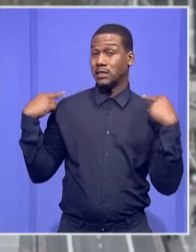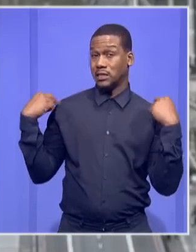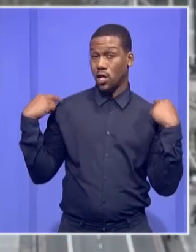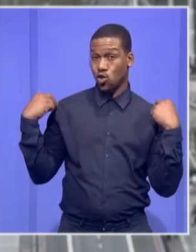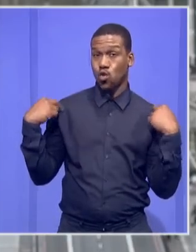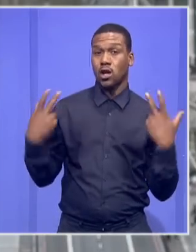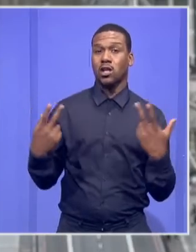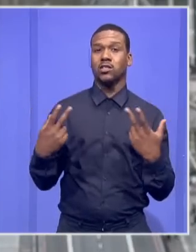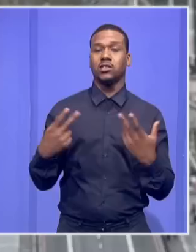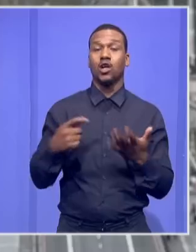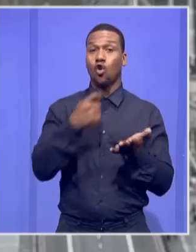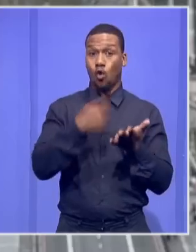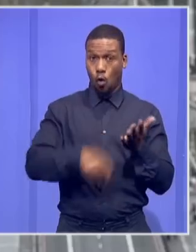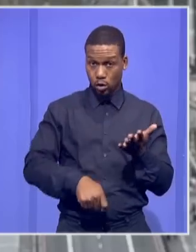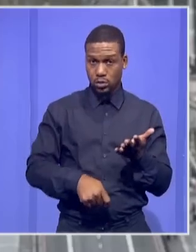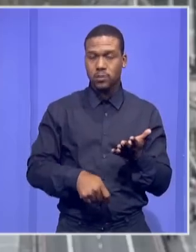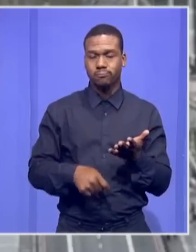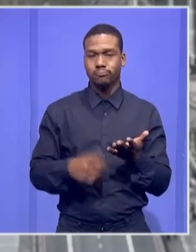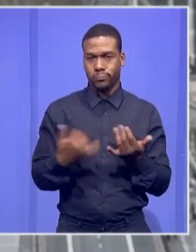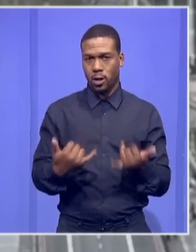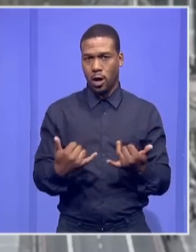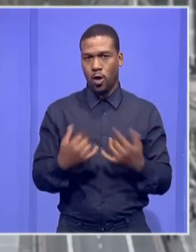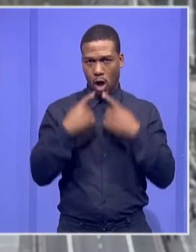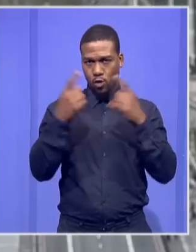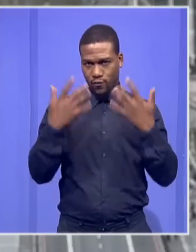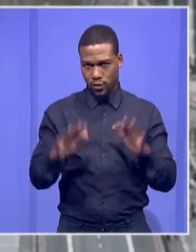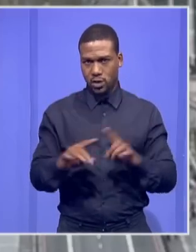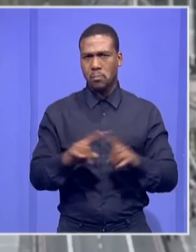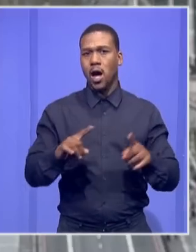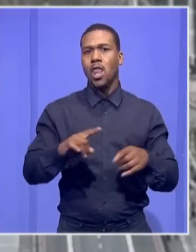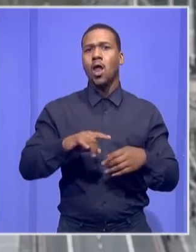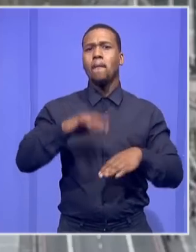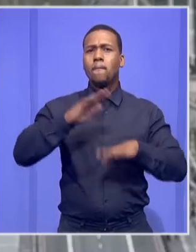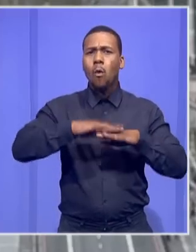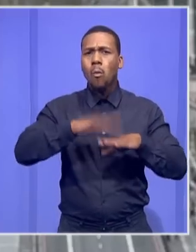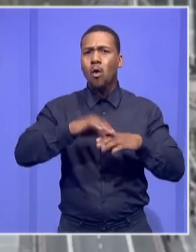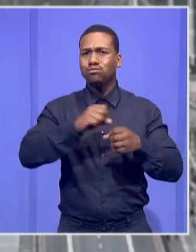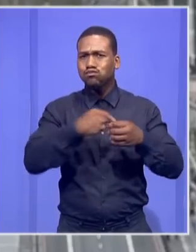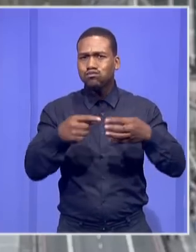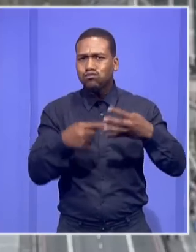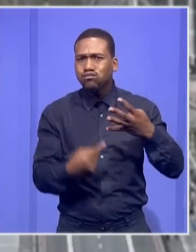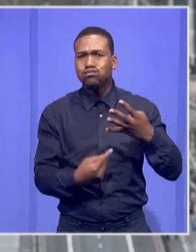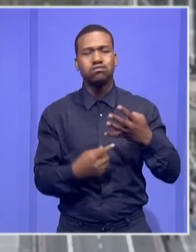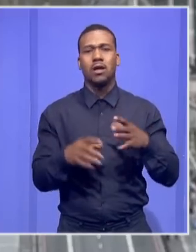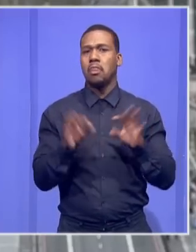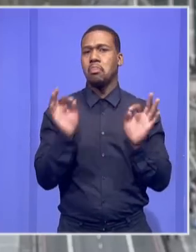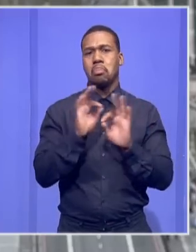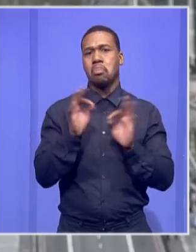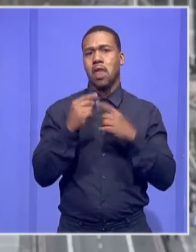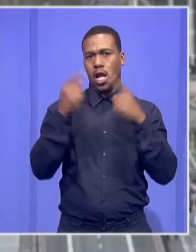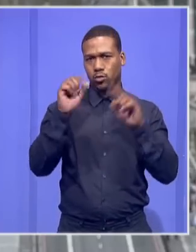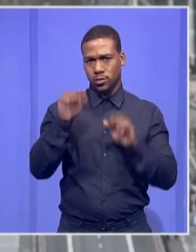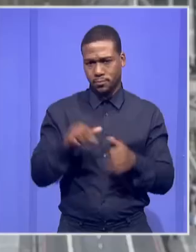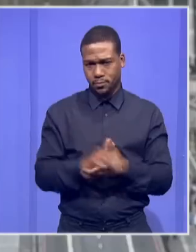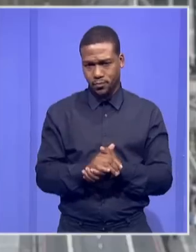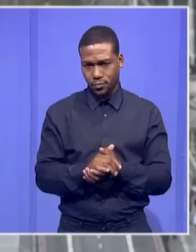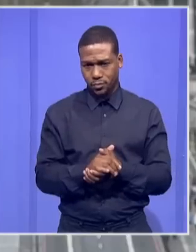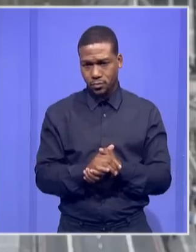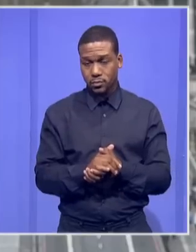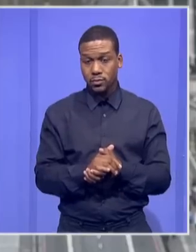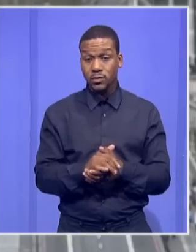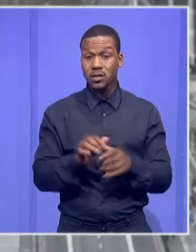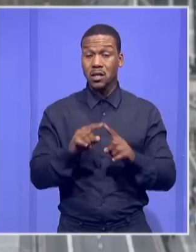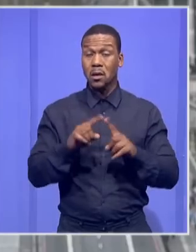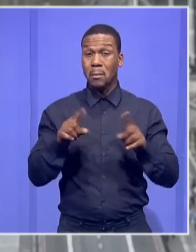reveal afterwards. But certainly just the cost of policing. This is the largest operation in Metropolitan Police history. That's the force here